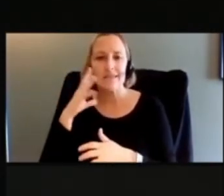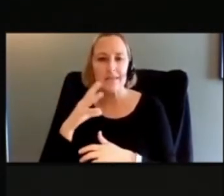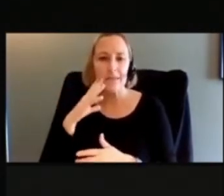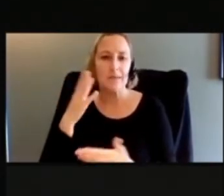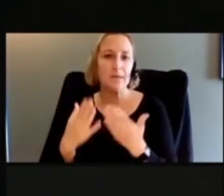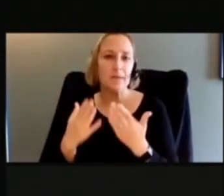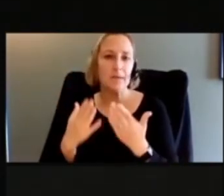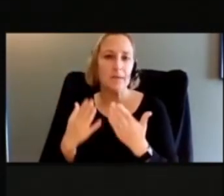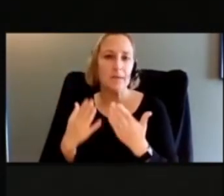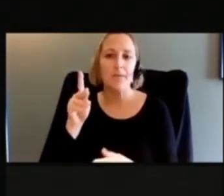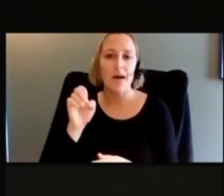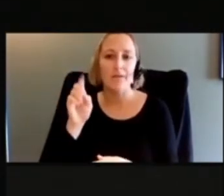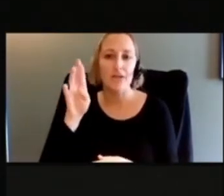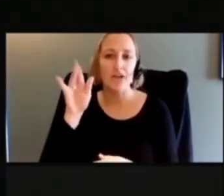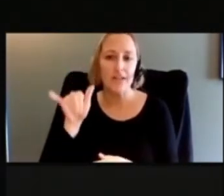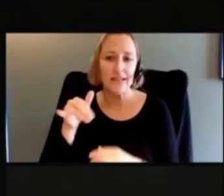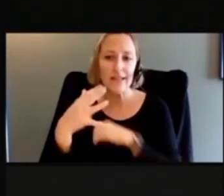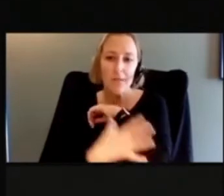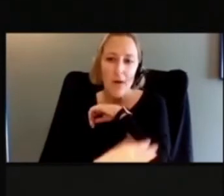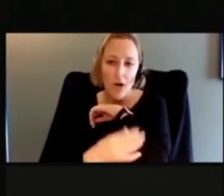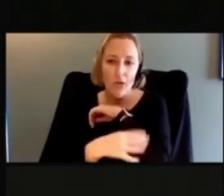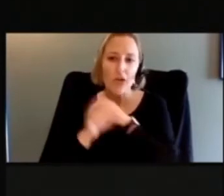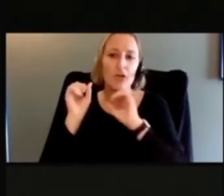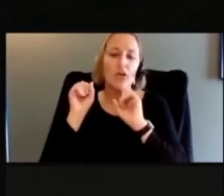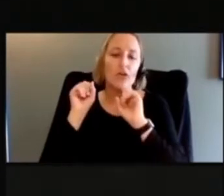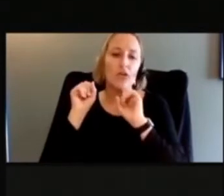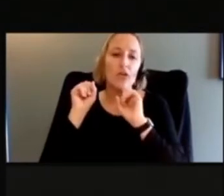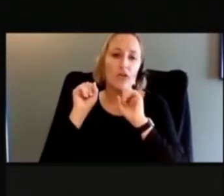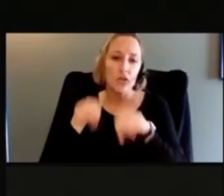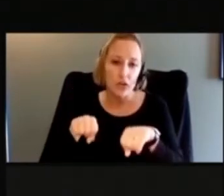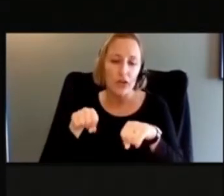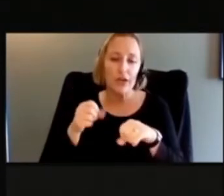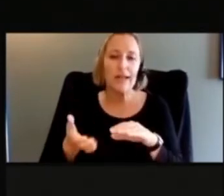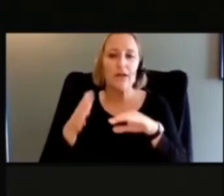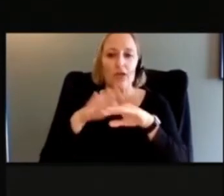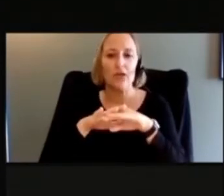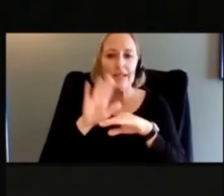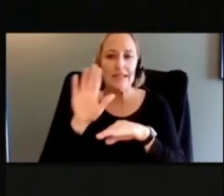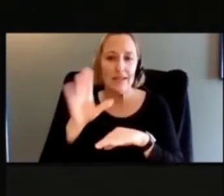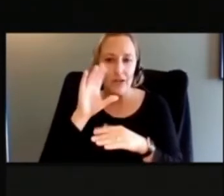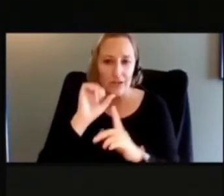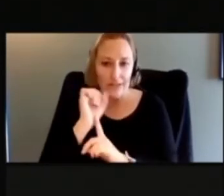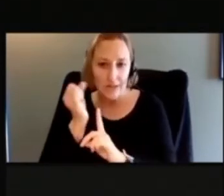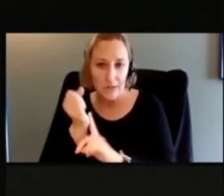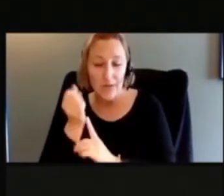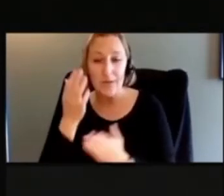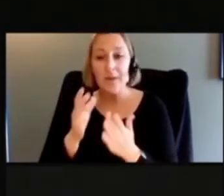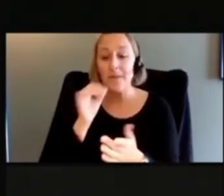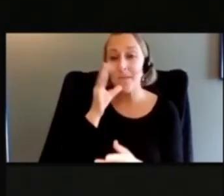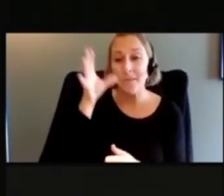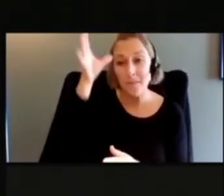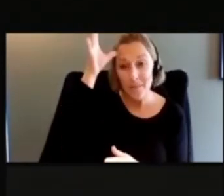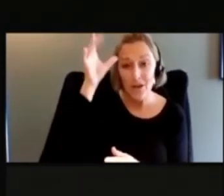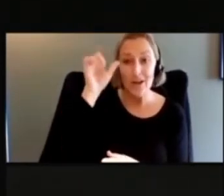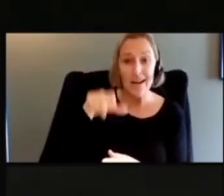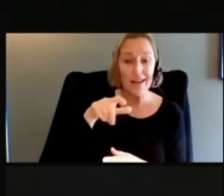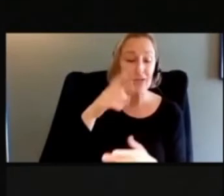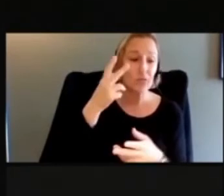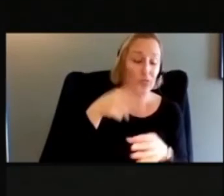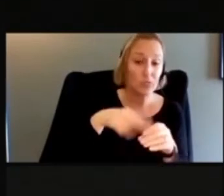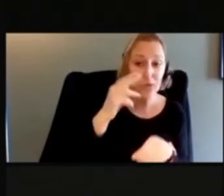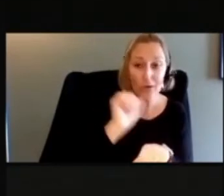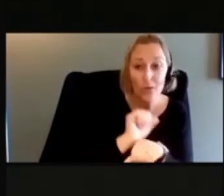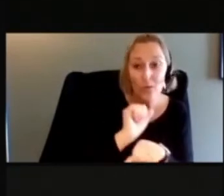53%. Parents having to quit or reduce work hours because childcare not being available,